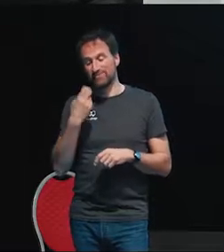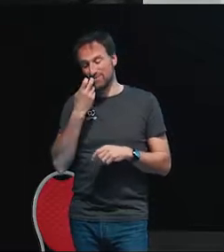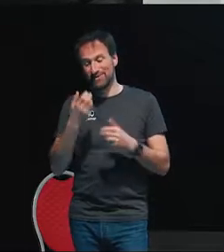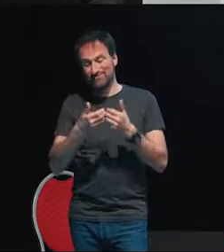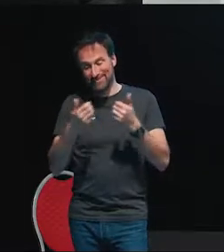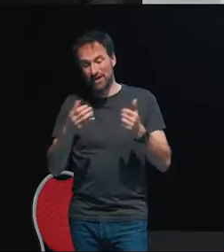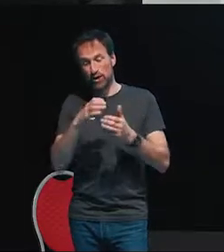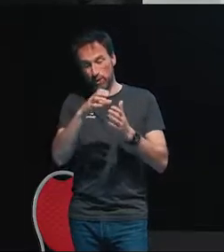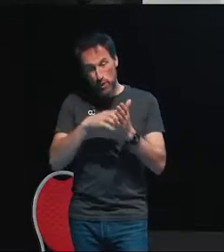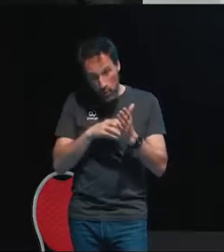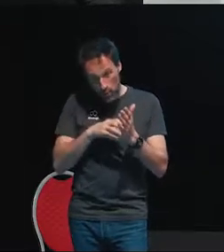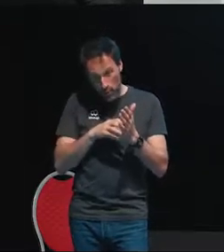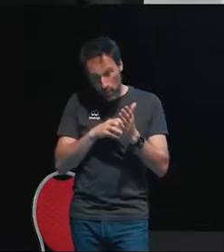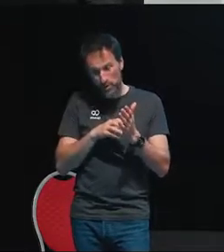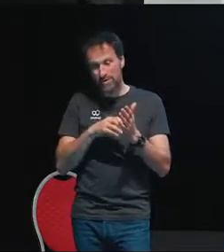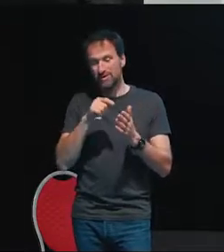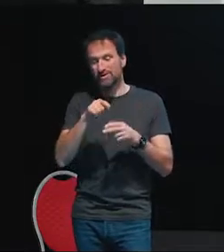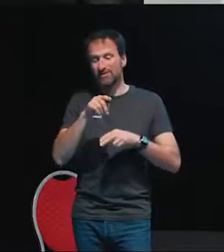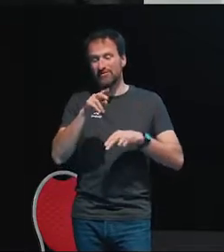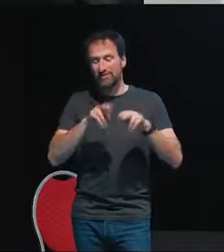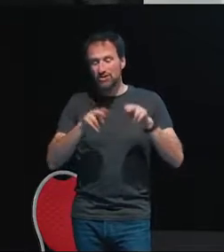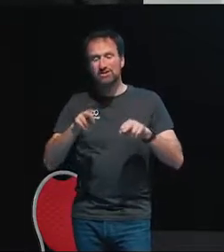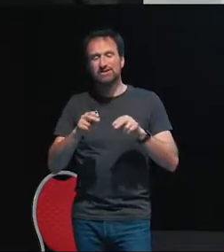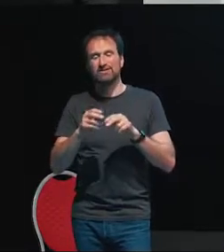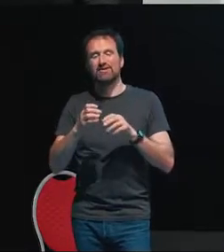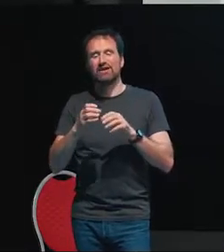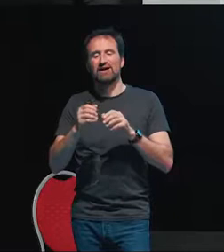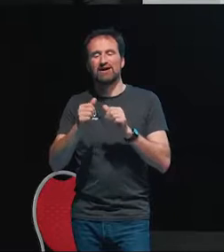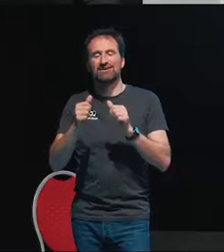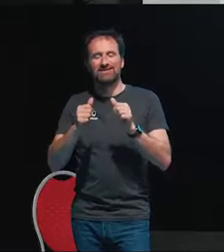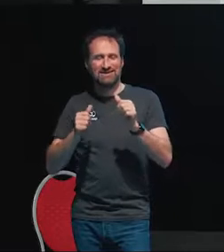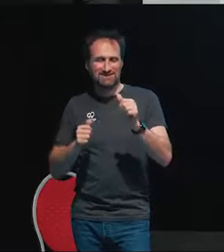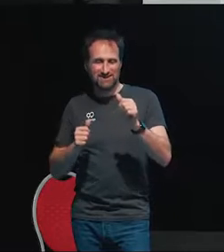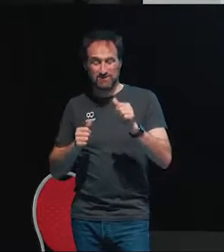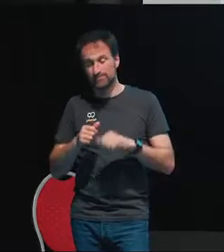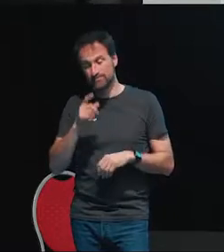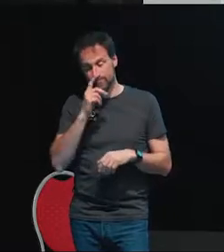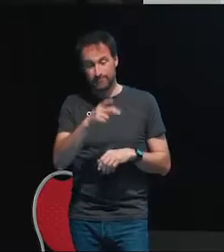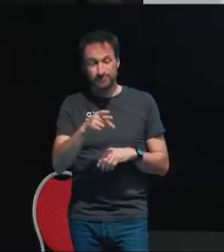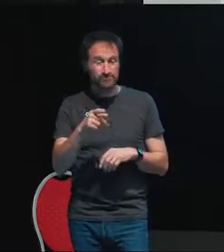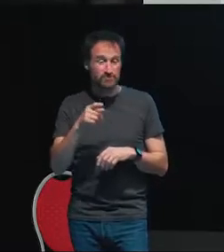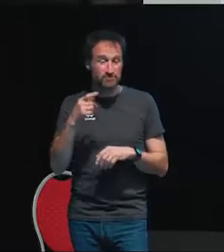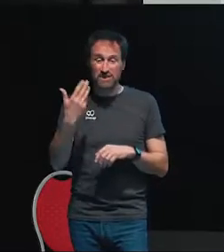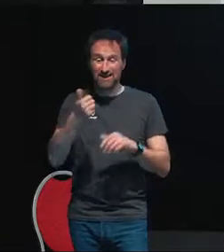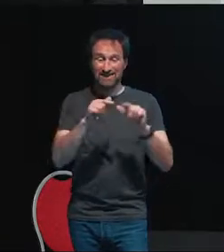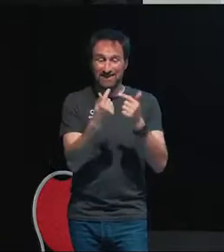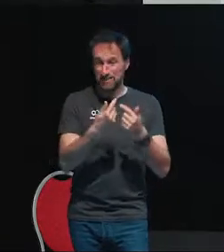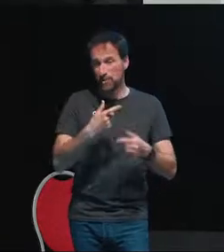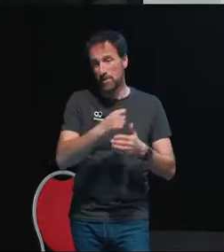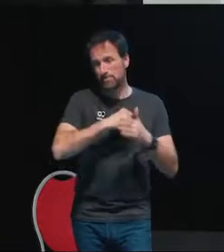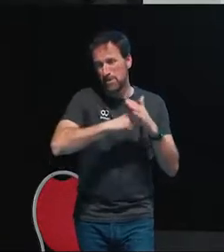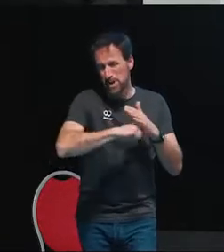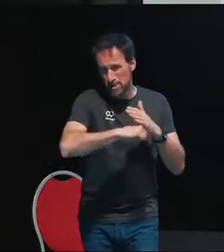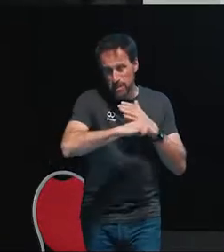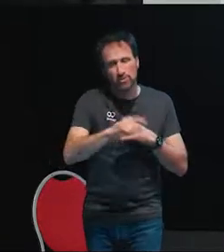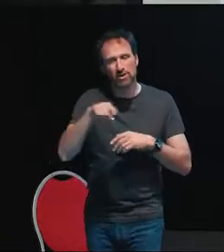have one team in the code base in some area that is moving really fast super experiments or you have another team that is maybe more cautious